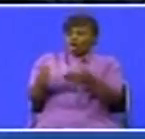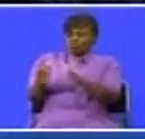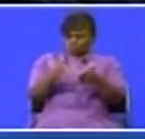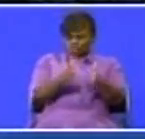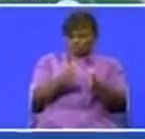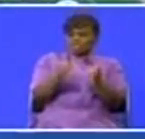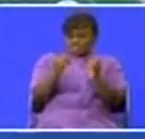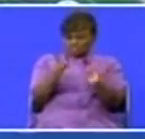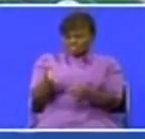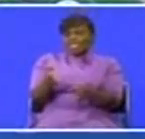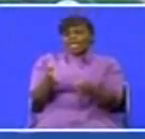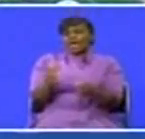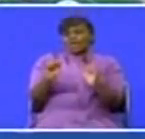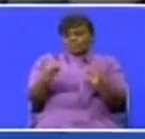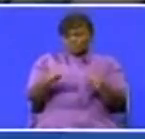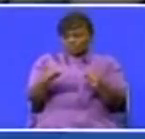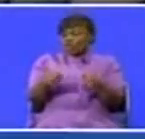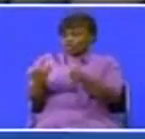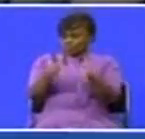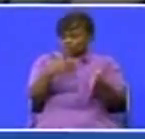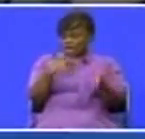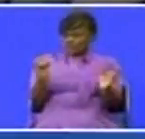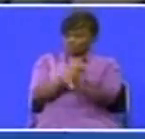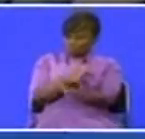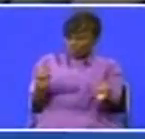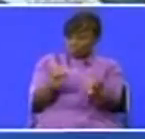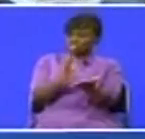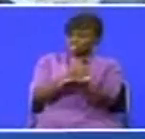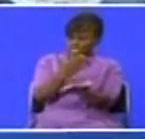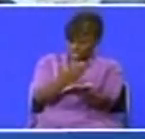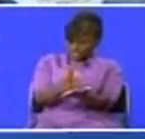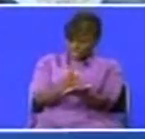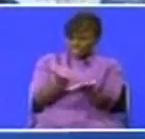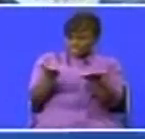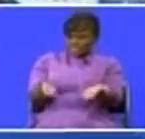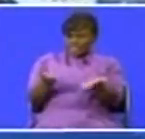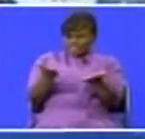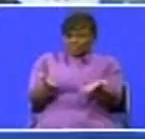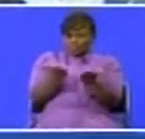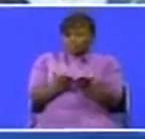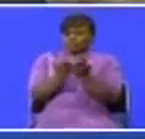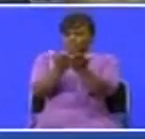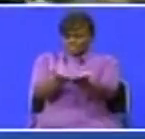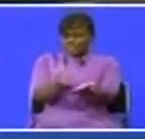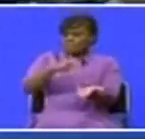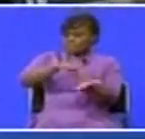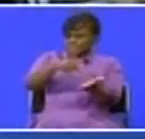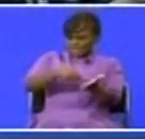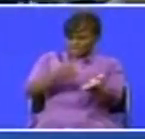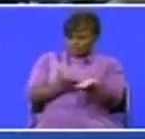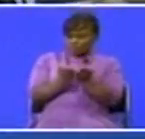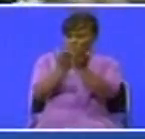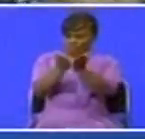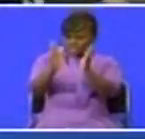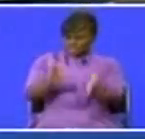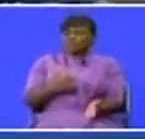of collation or where there is no option of infrastructure sharing with an existing infrastructure provider. This means that providers seeking